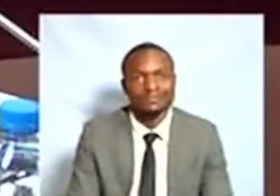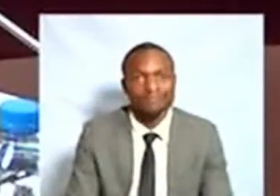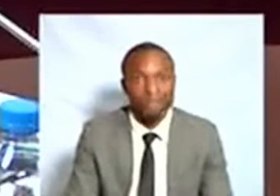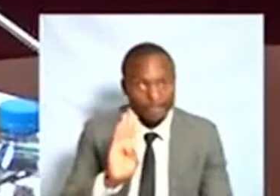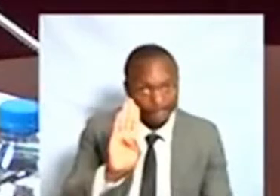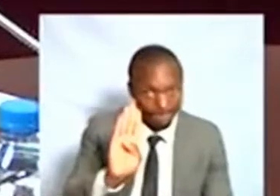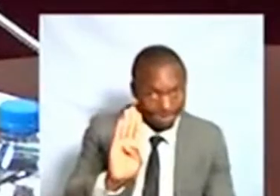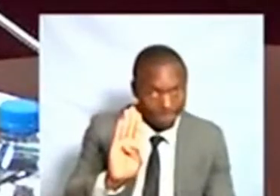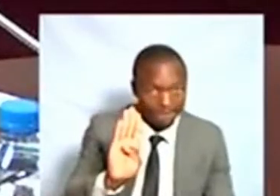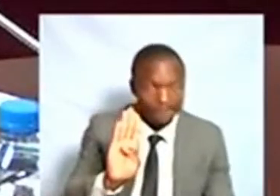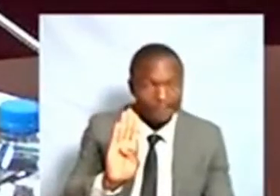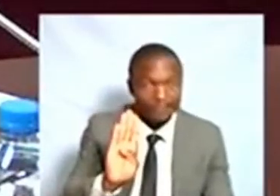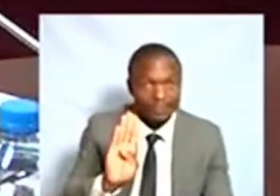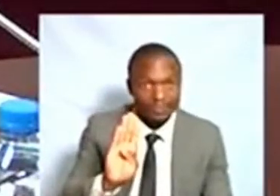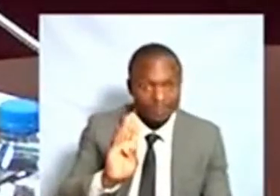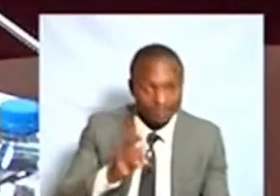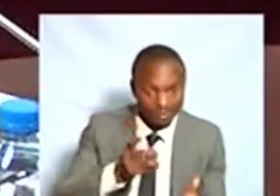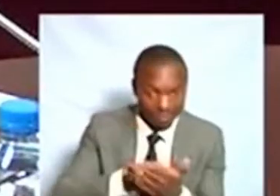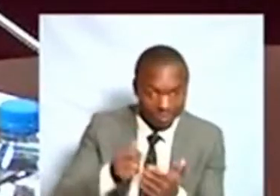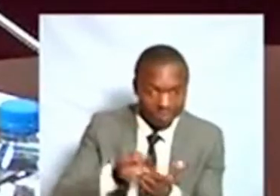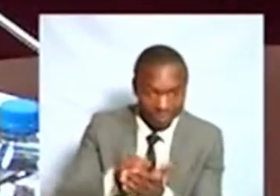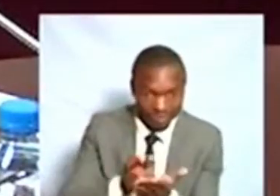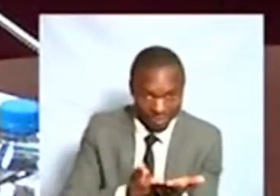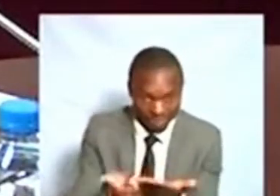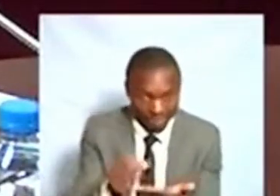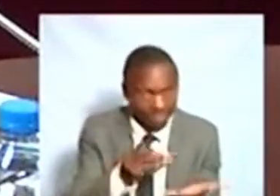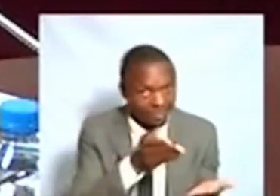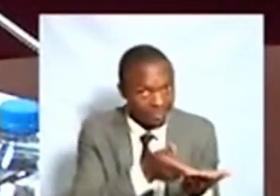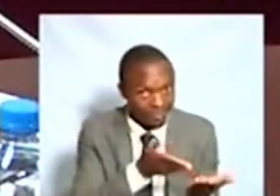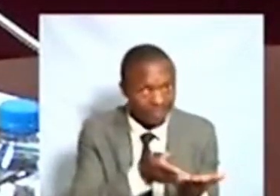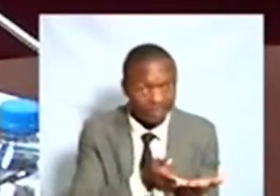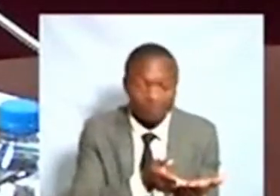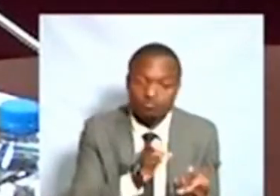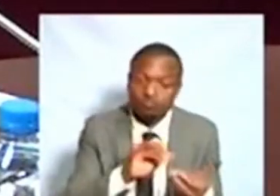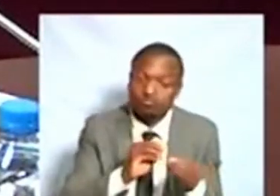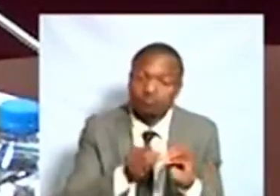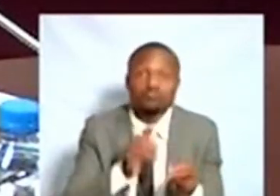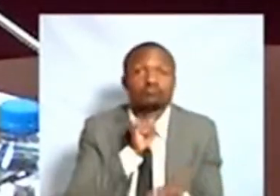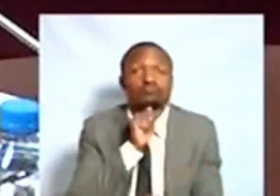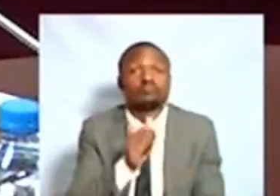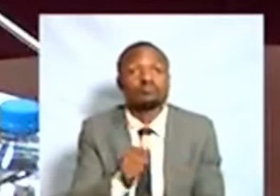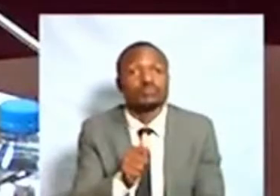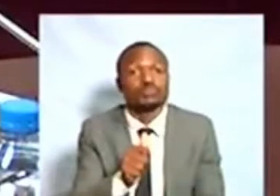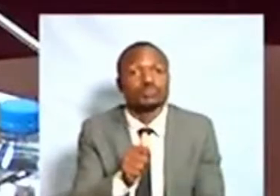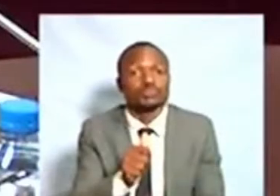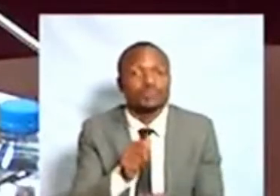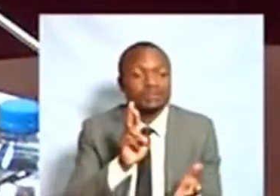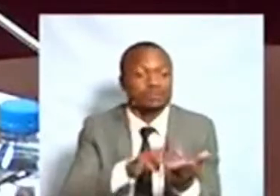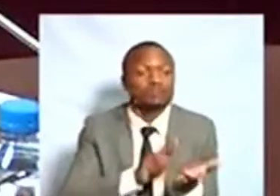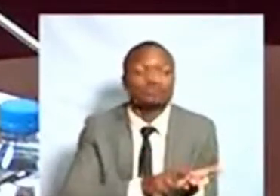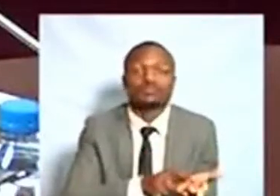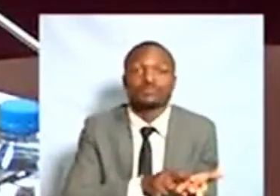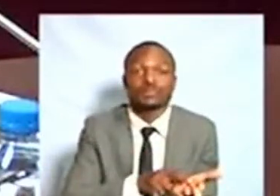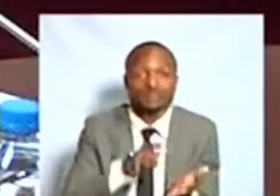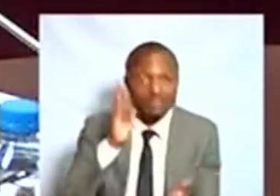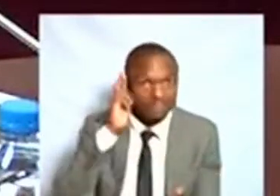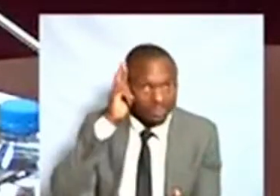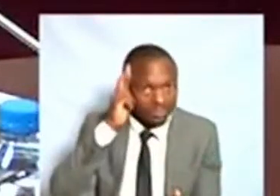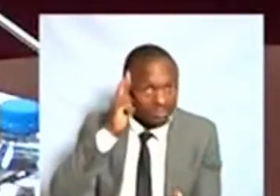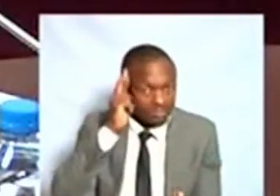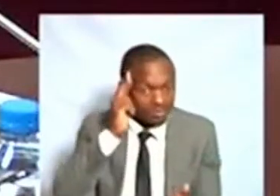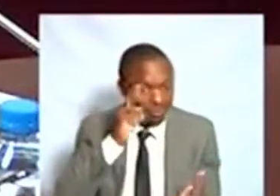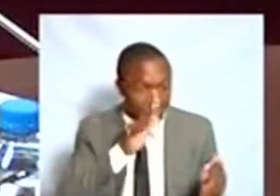B. Accounting for revenue. This query was not numbered, Chair, in the initial report. Okay. Reason for